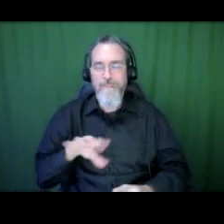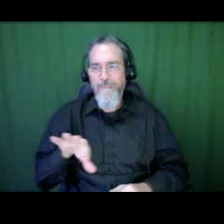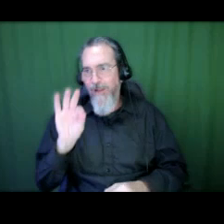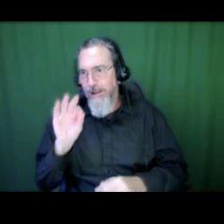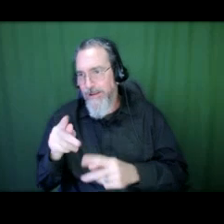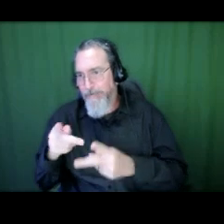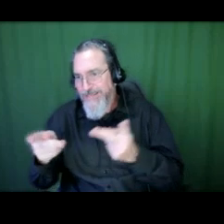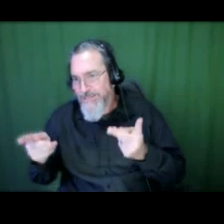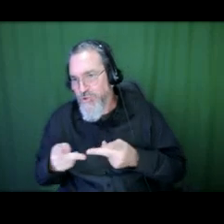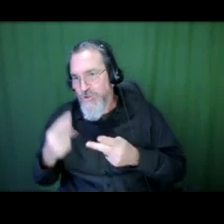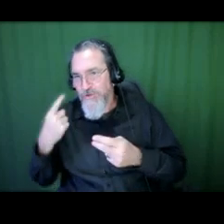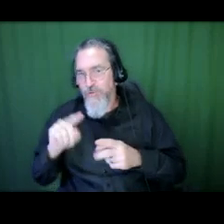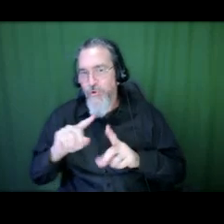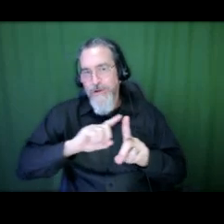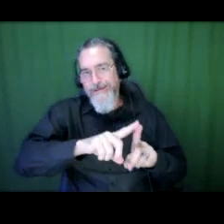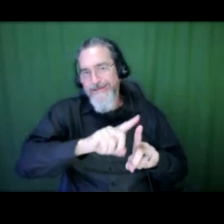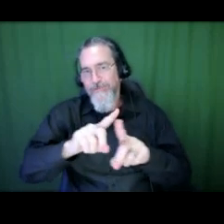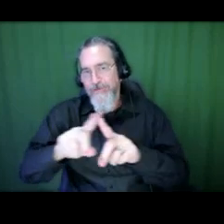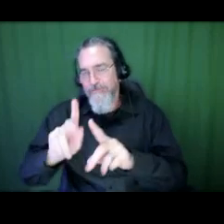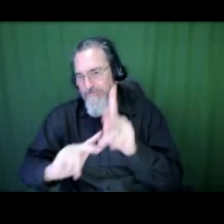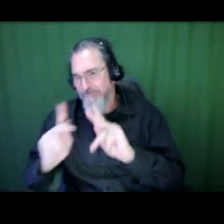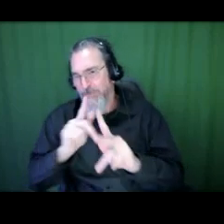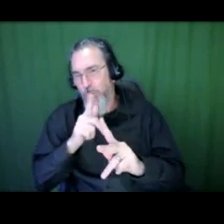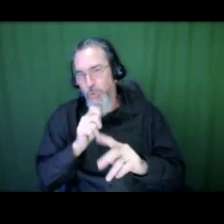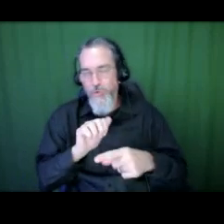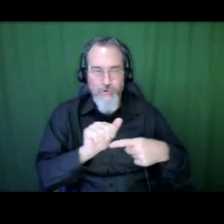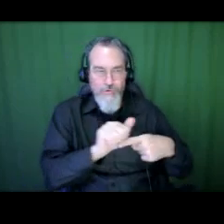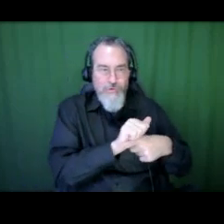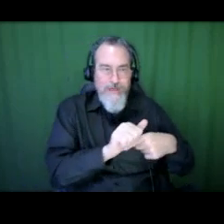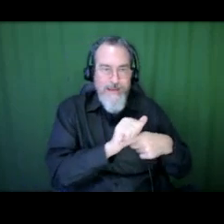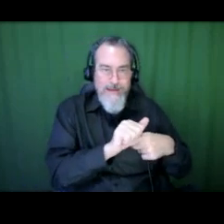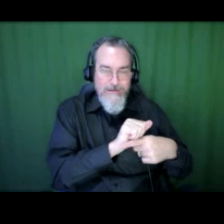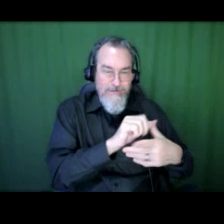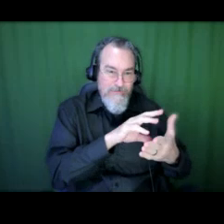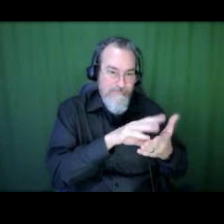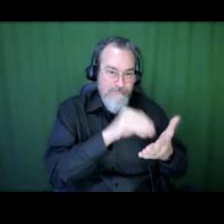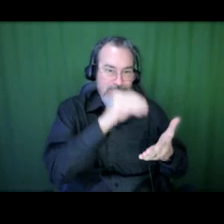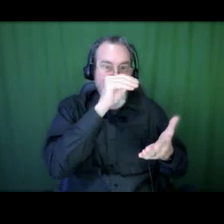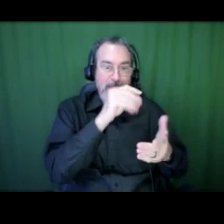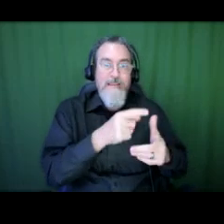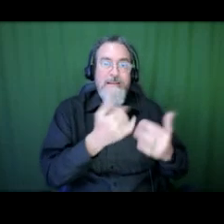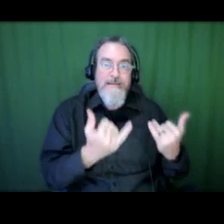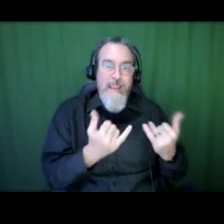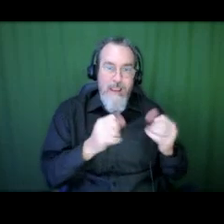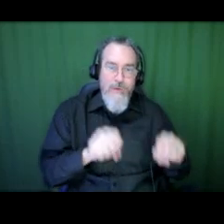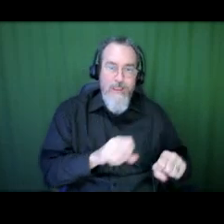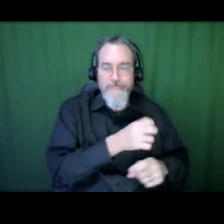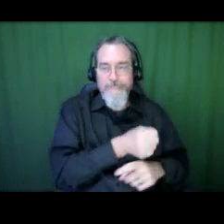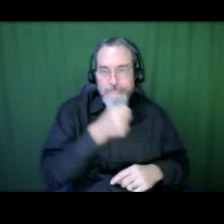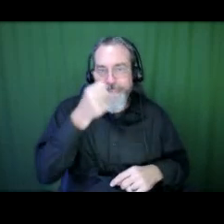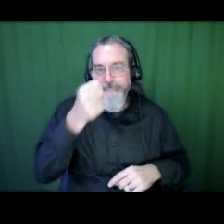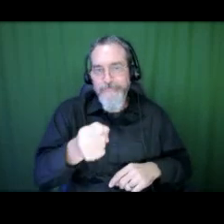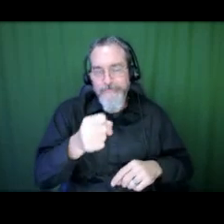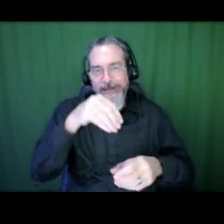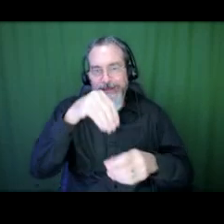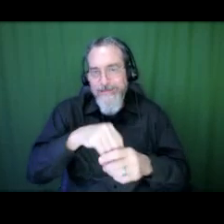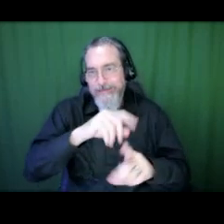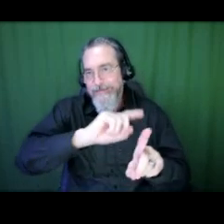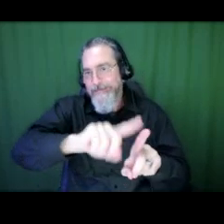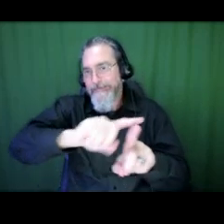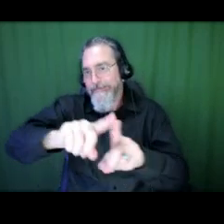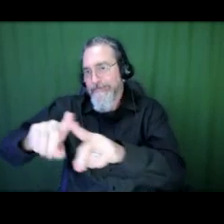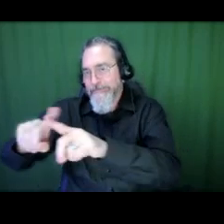to then be on the ground and implementing projects that are either in collaboration with federal agency research priorities and or meeting the priorities from